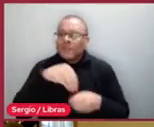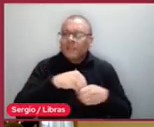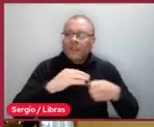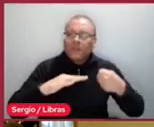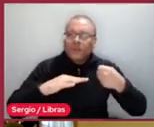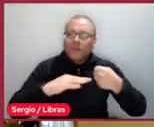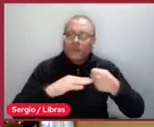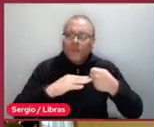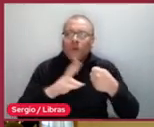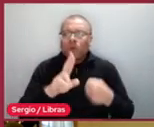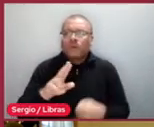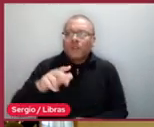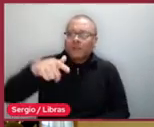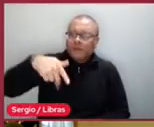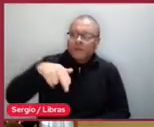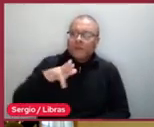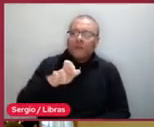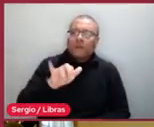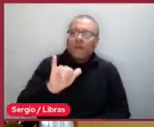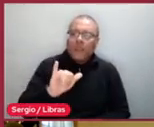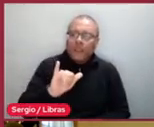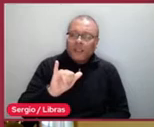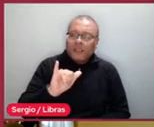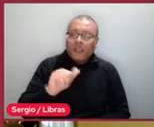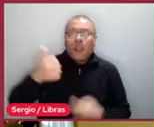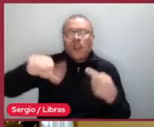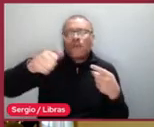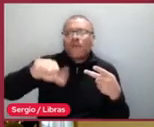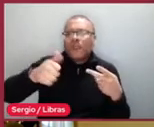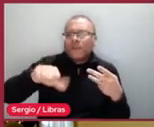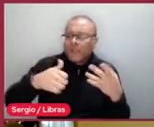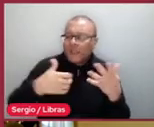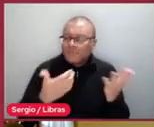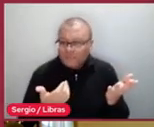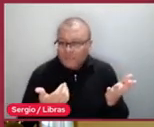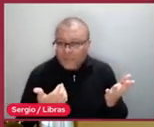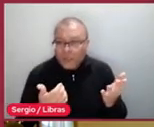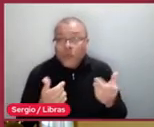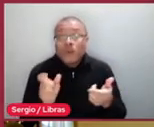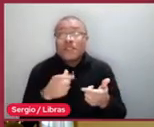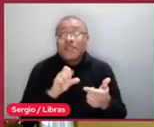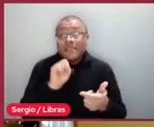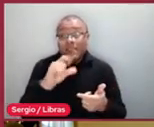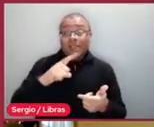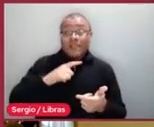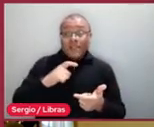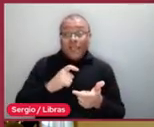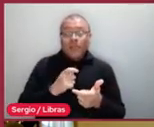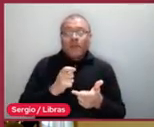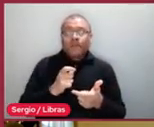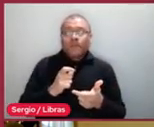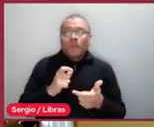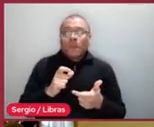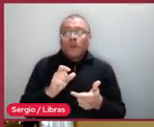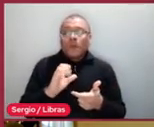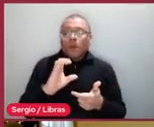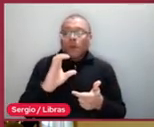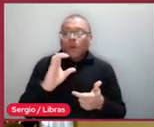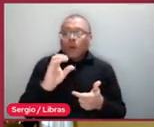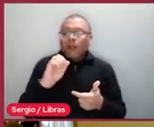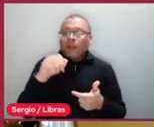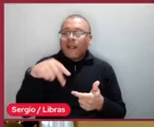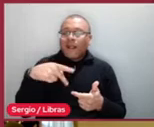query all my clients to check if that field exists, and if that field contains the